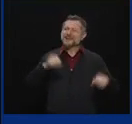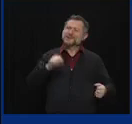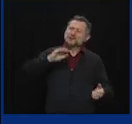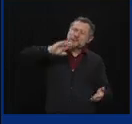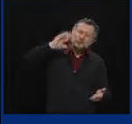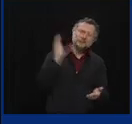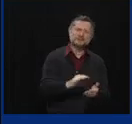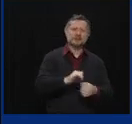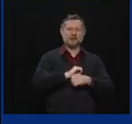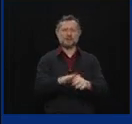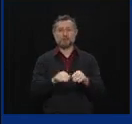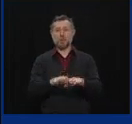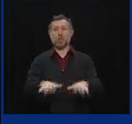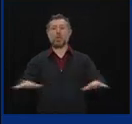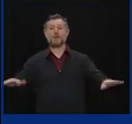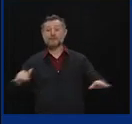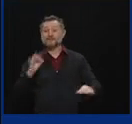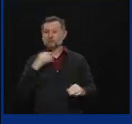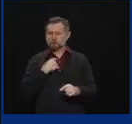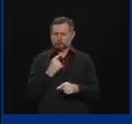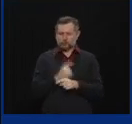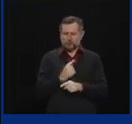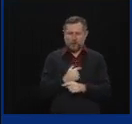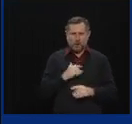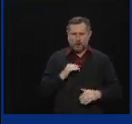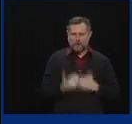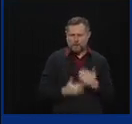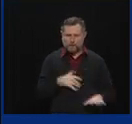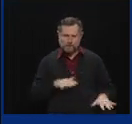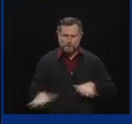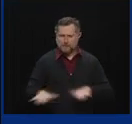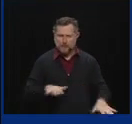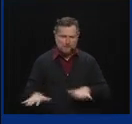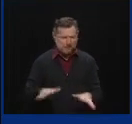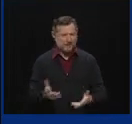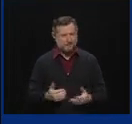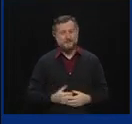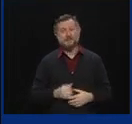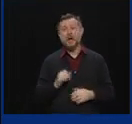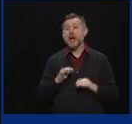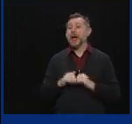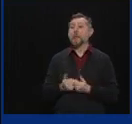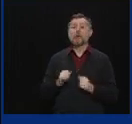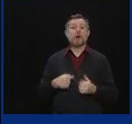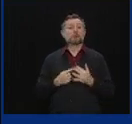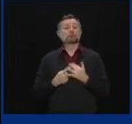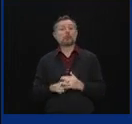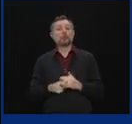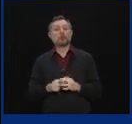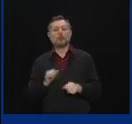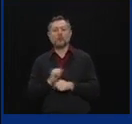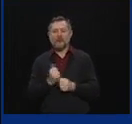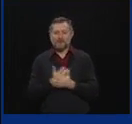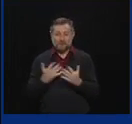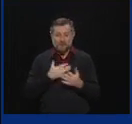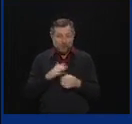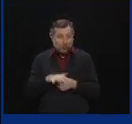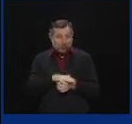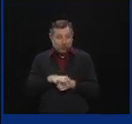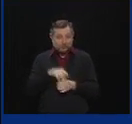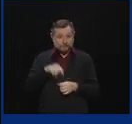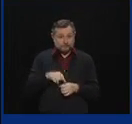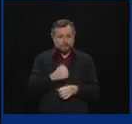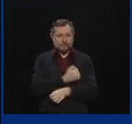appropriate action. And the appropriate action begins with getting everyone in our region vaccinated. And we know that there are some that are